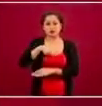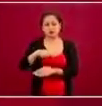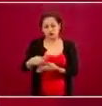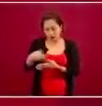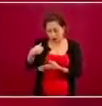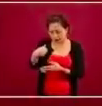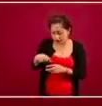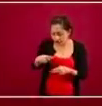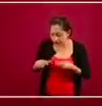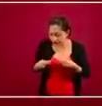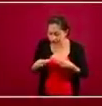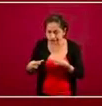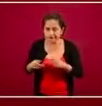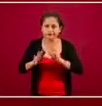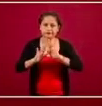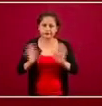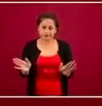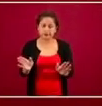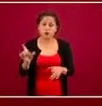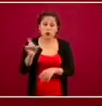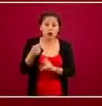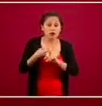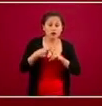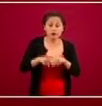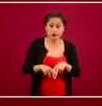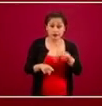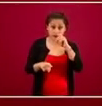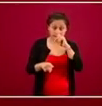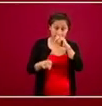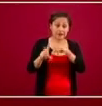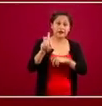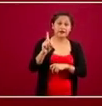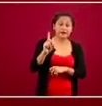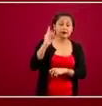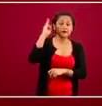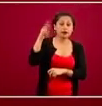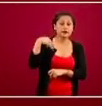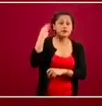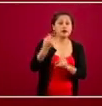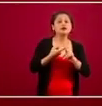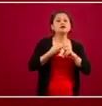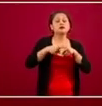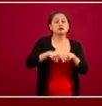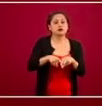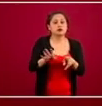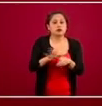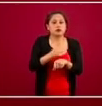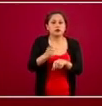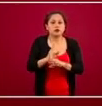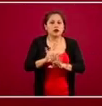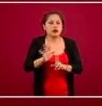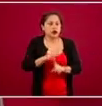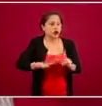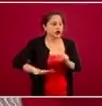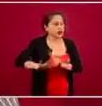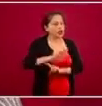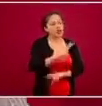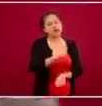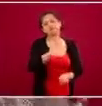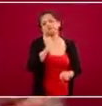order to be ahead of COVID, we officially declared phase 2 on March the